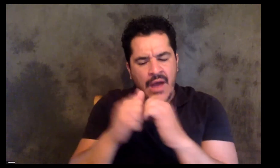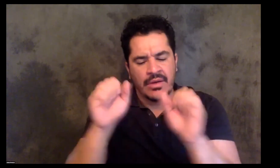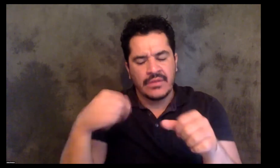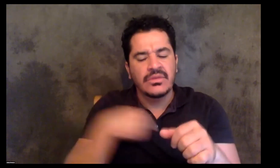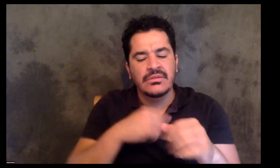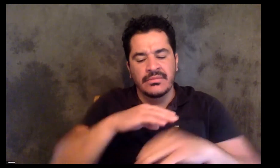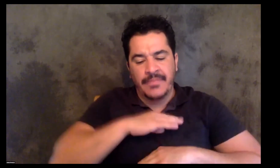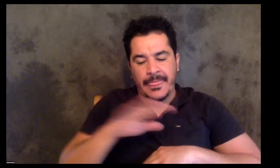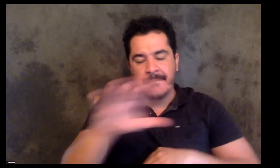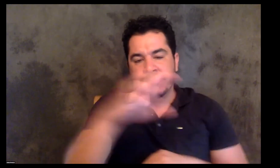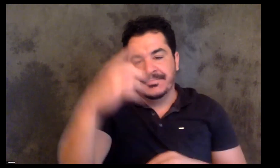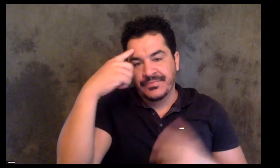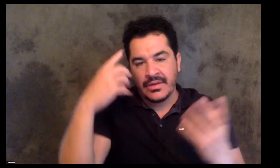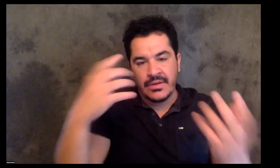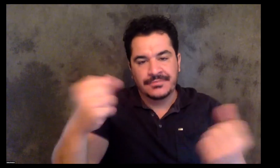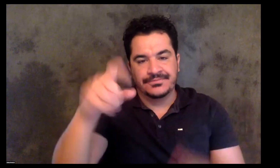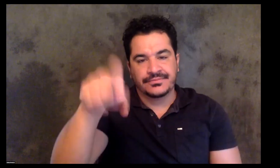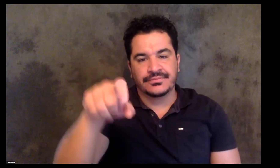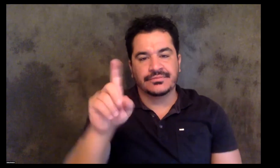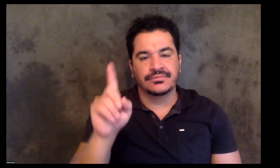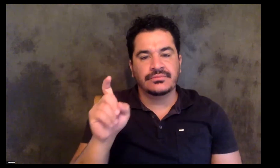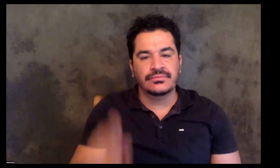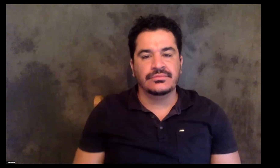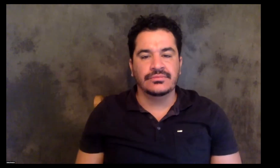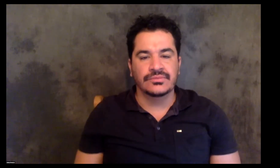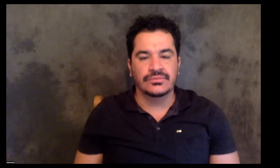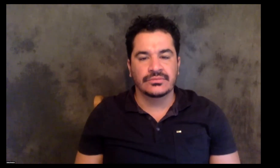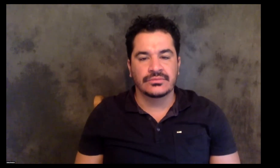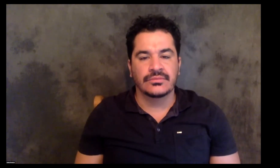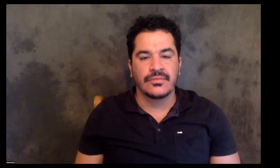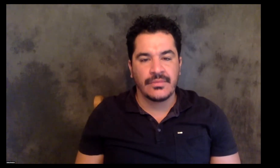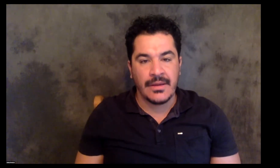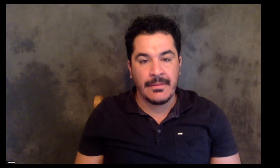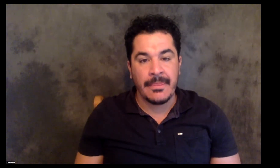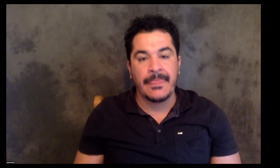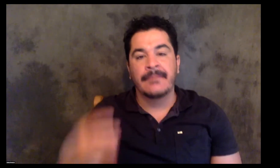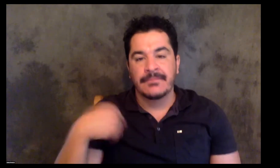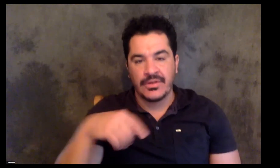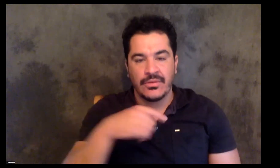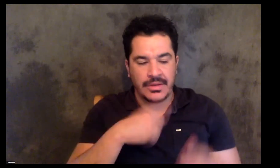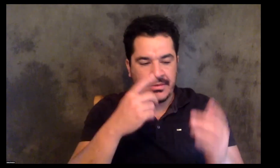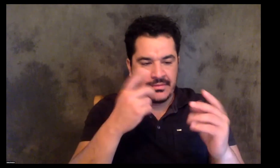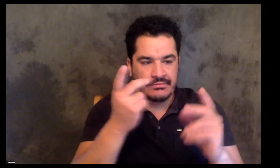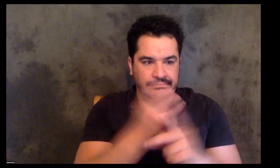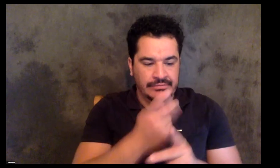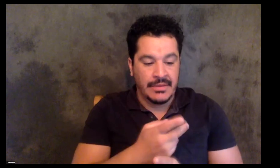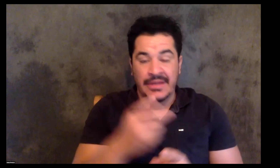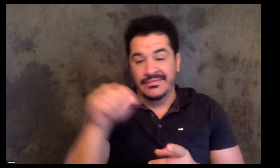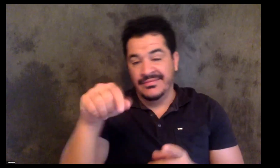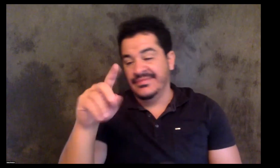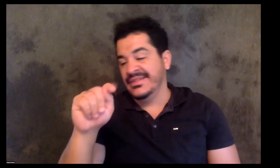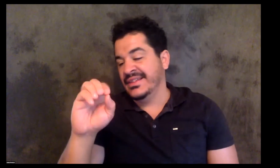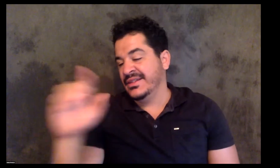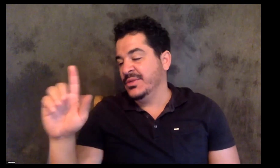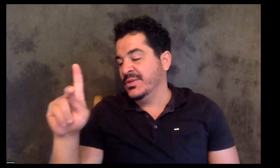So, I mean, we went through a process, just as is mapped out in this toolkit. The toolkit obviously wasn't available 12 years ago when we founded. So it